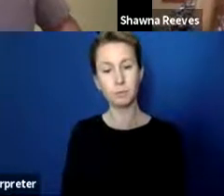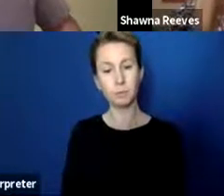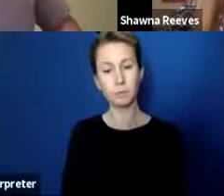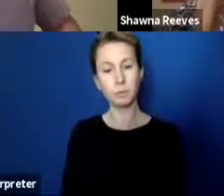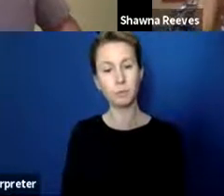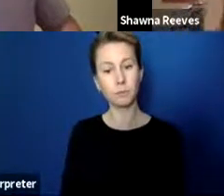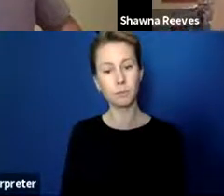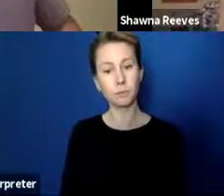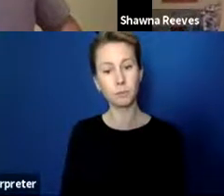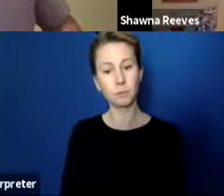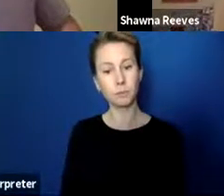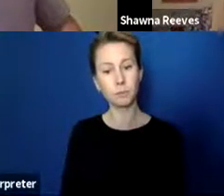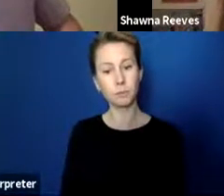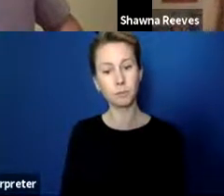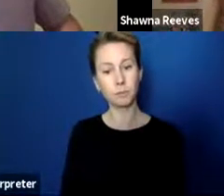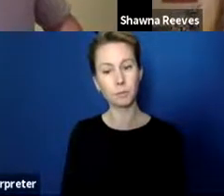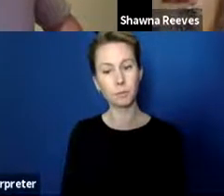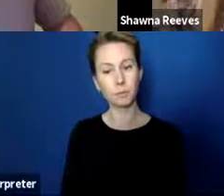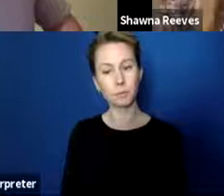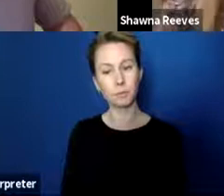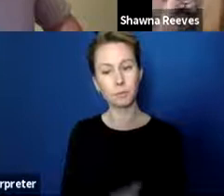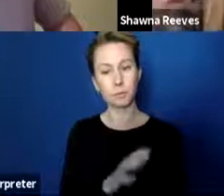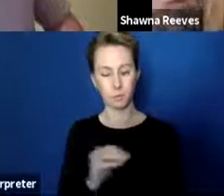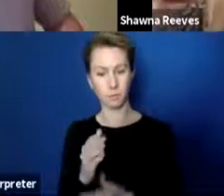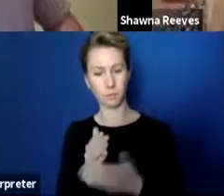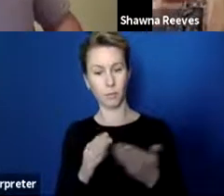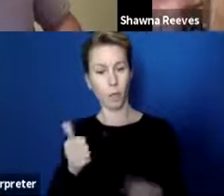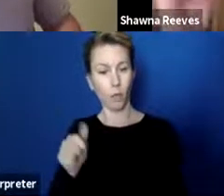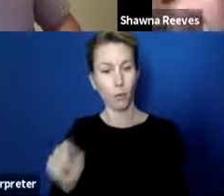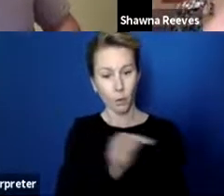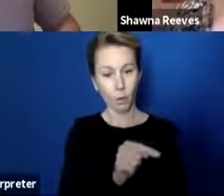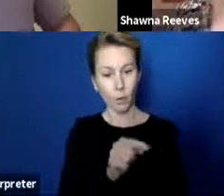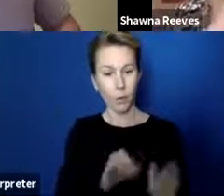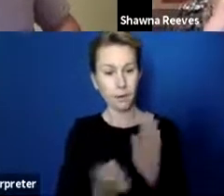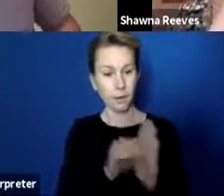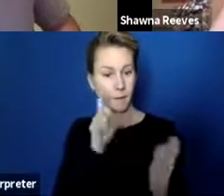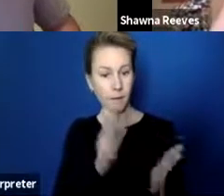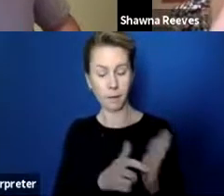newspapers before anyone tells us. And we've been dialing constantly.